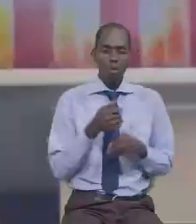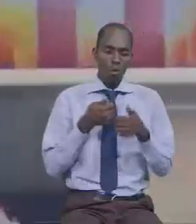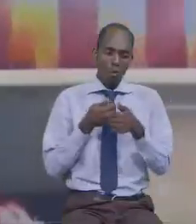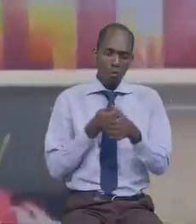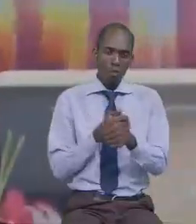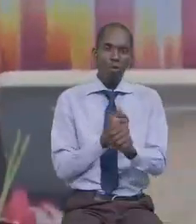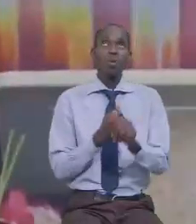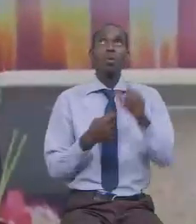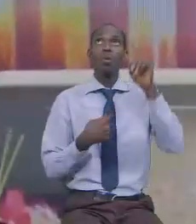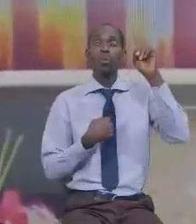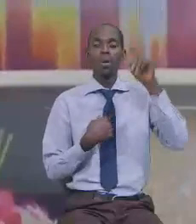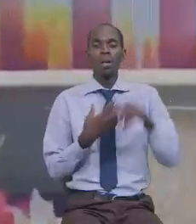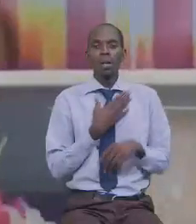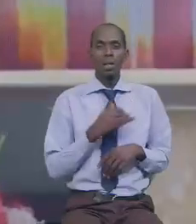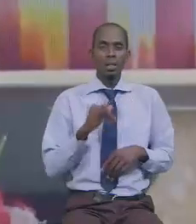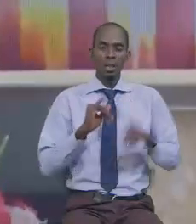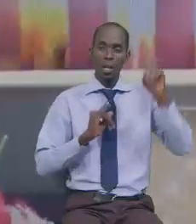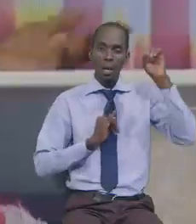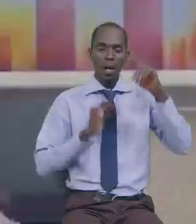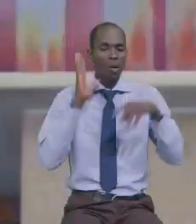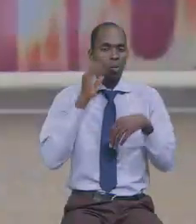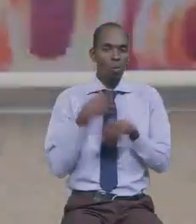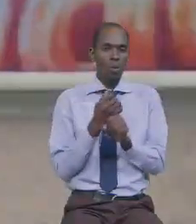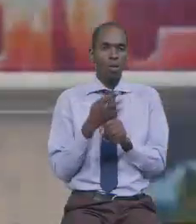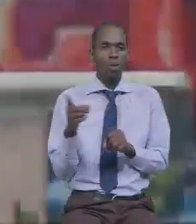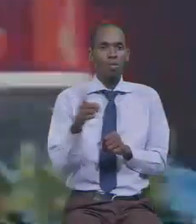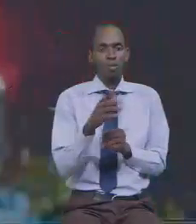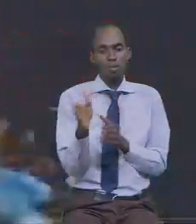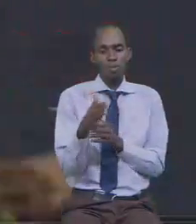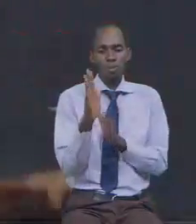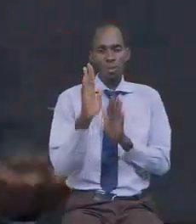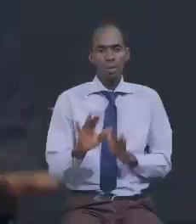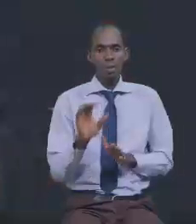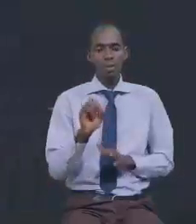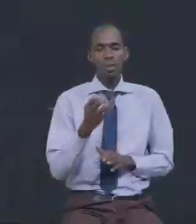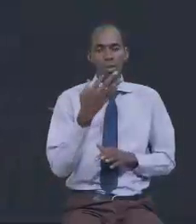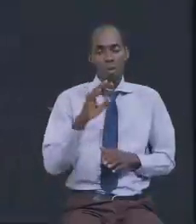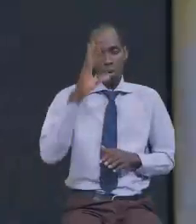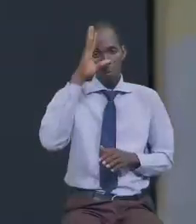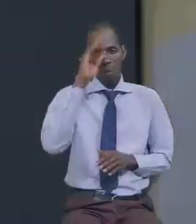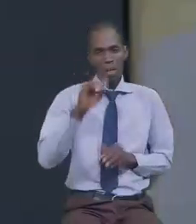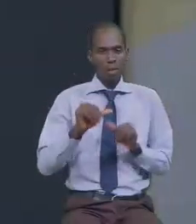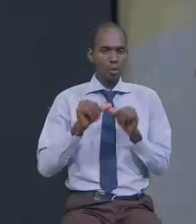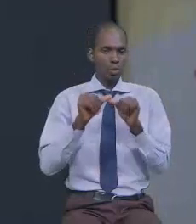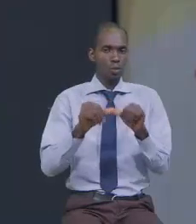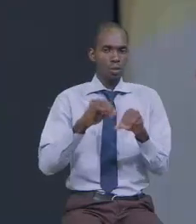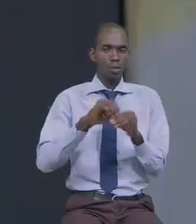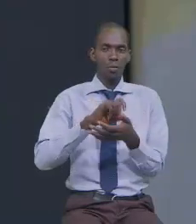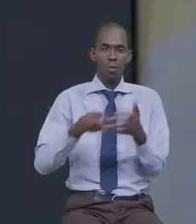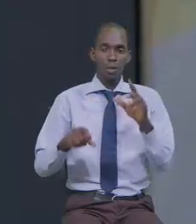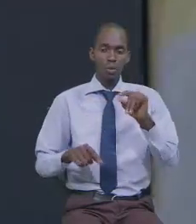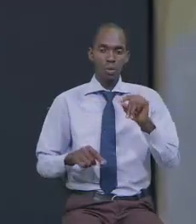will make of you fishers of men. And then in verse 20, it says, and